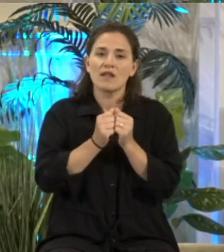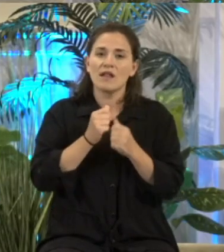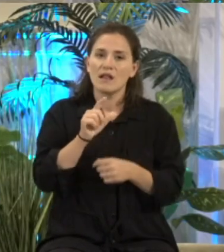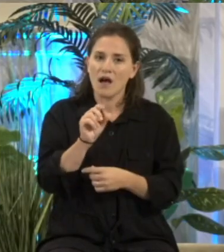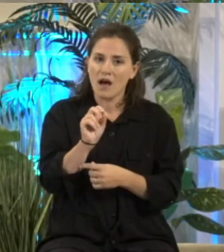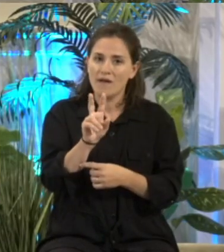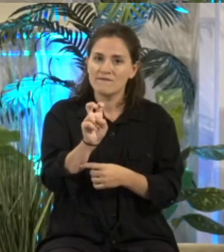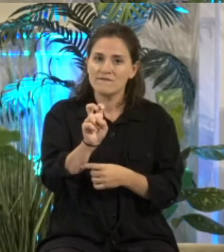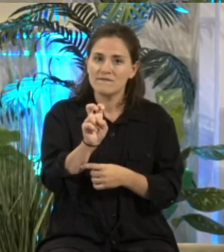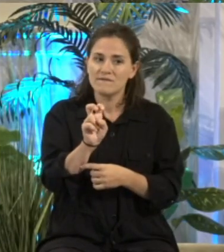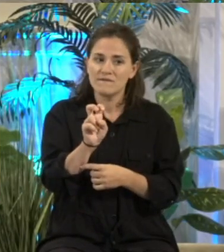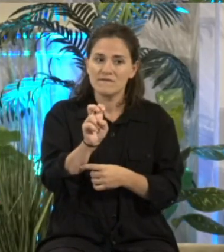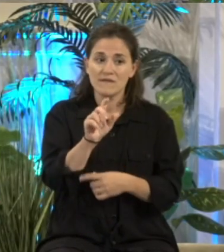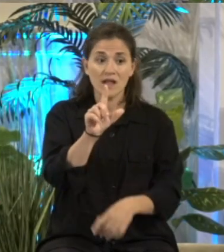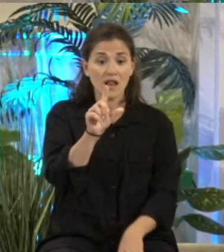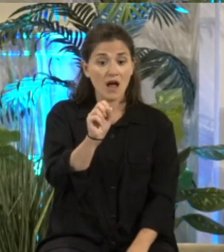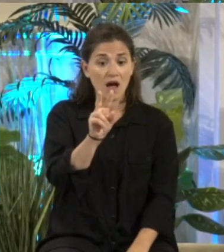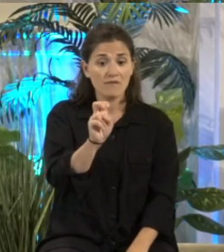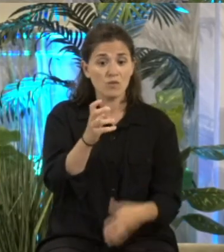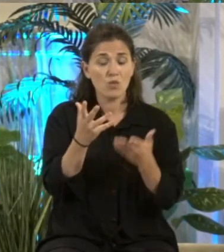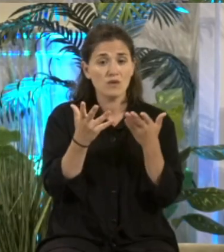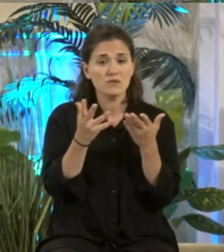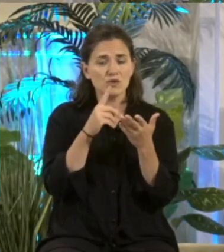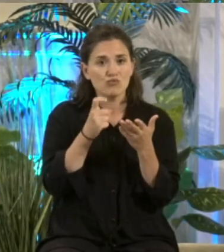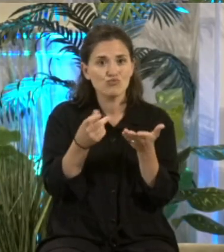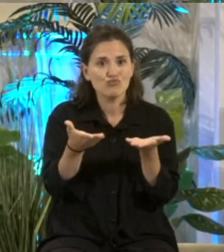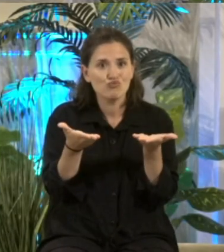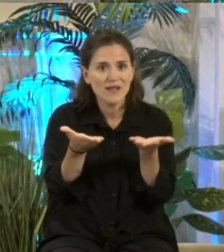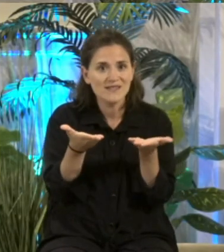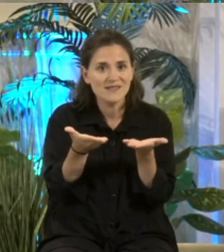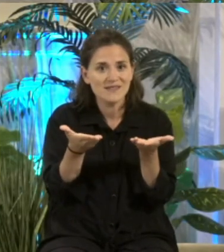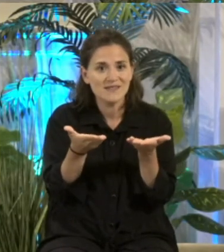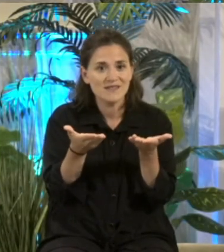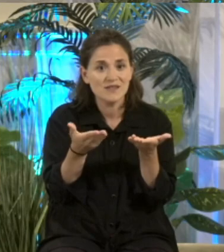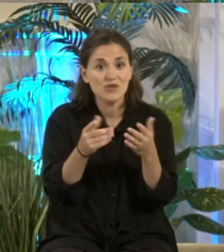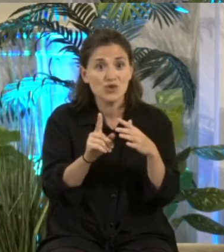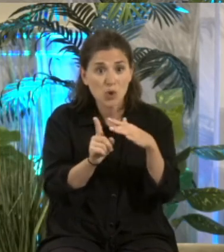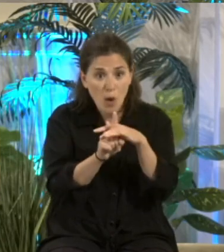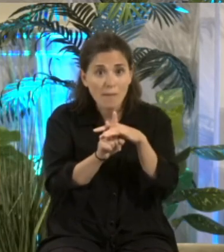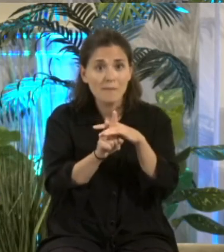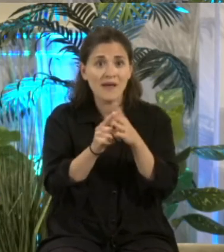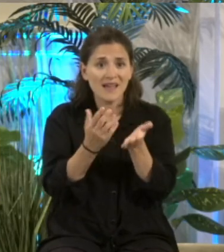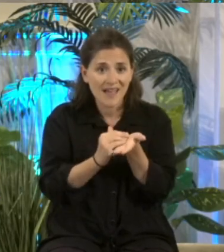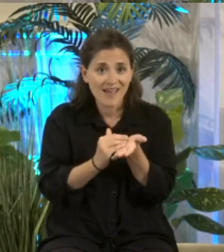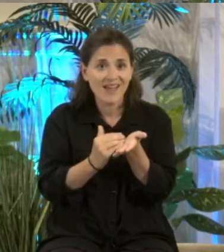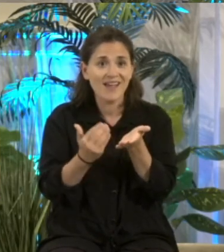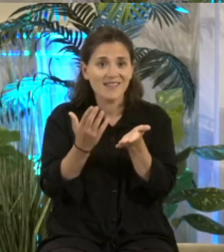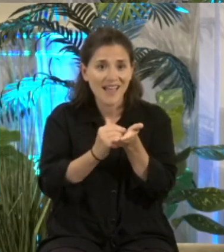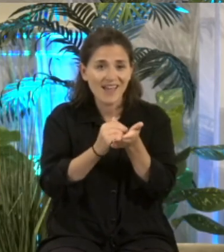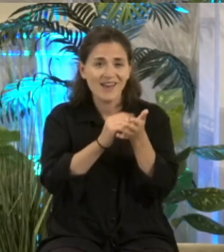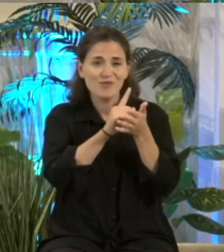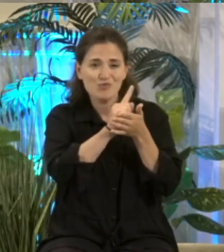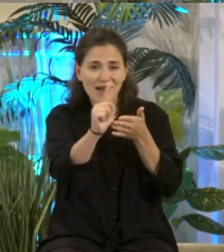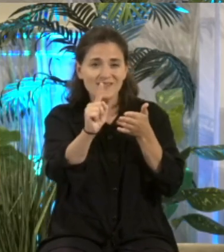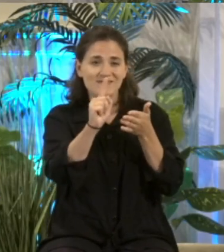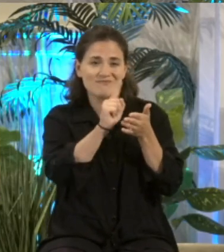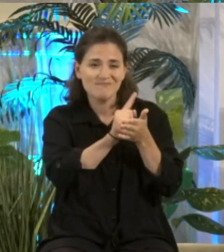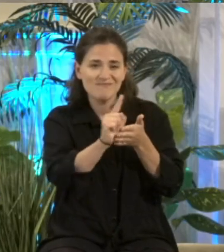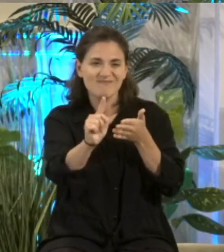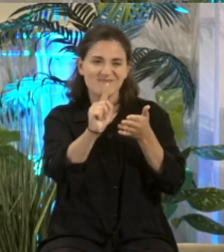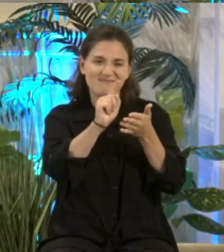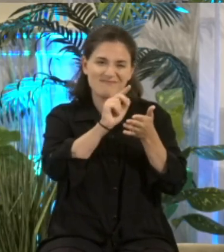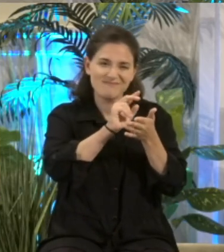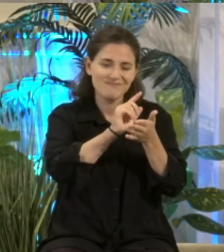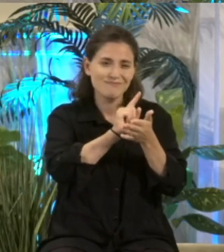Love is presence. Love is showing up again and again, week in and week out, year in and